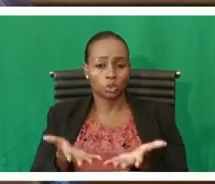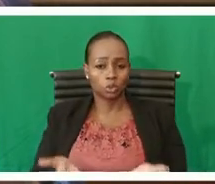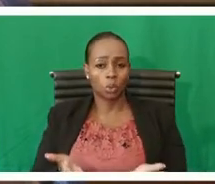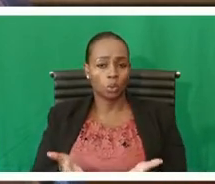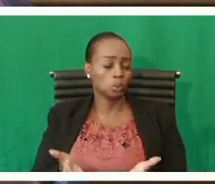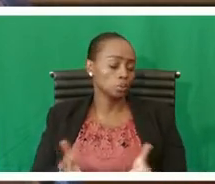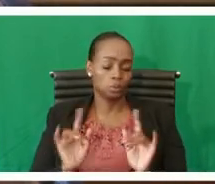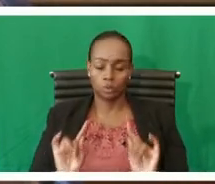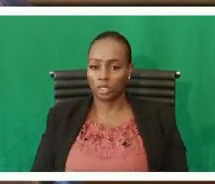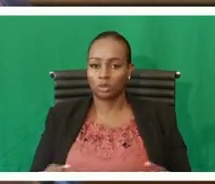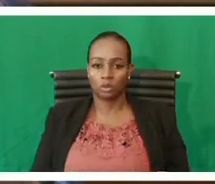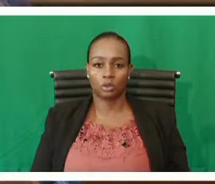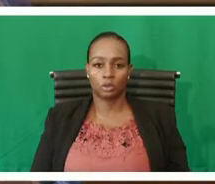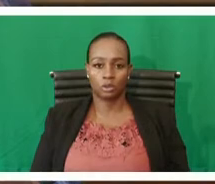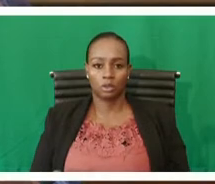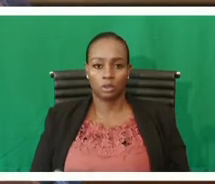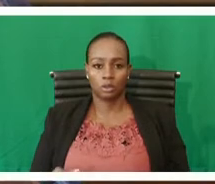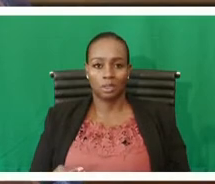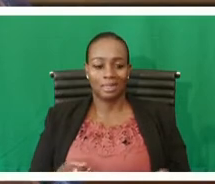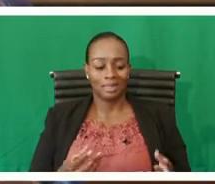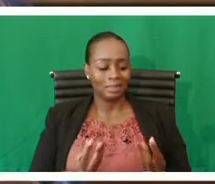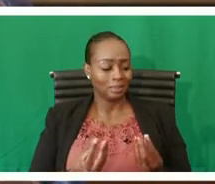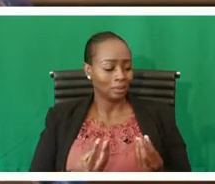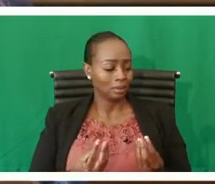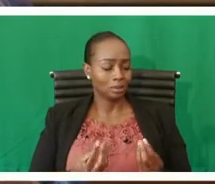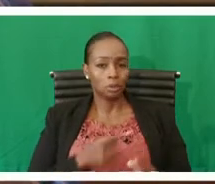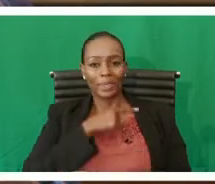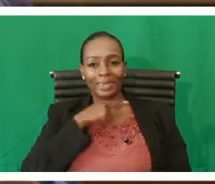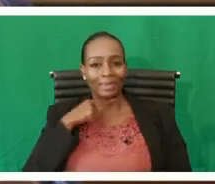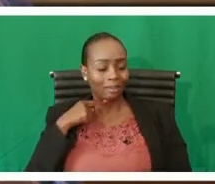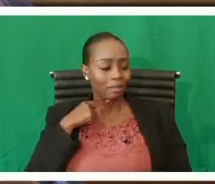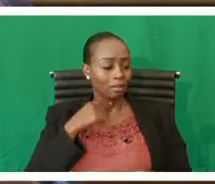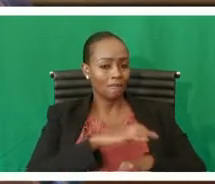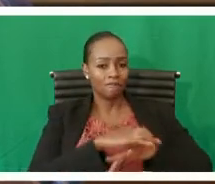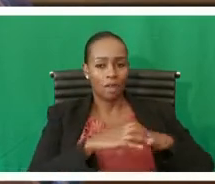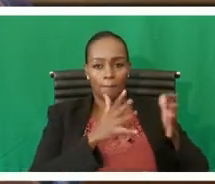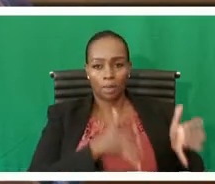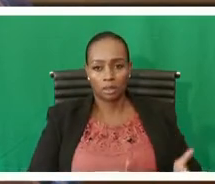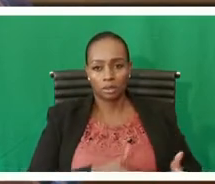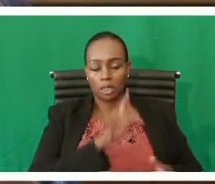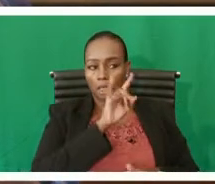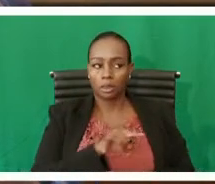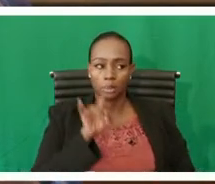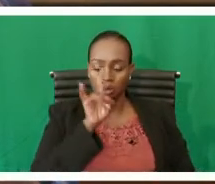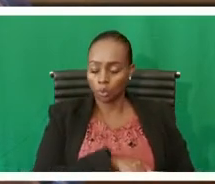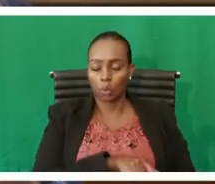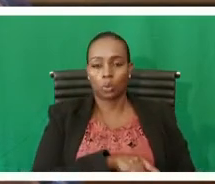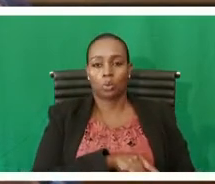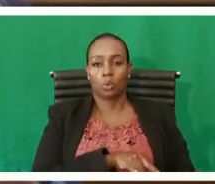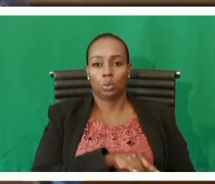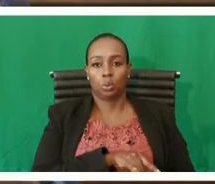Yahubula Boraplasi, it must stop. Freistata,